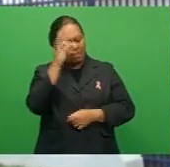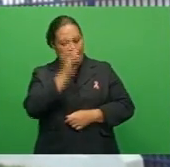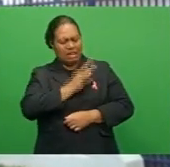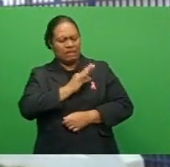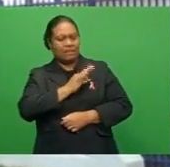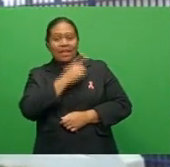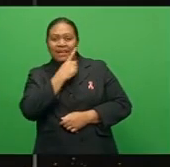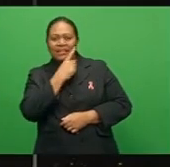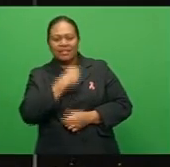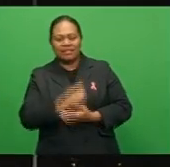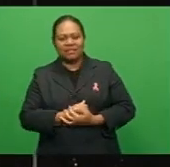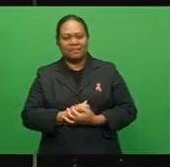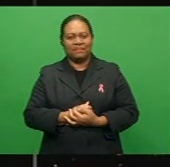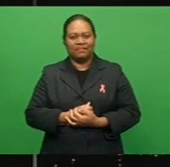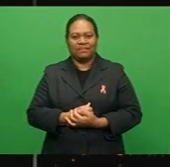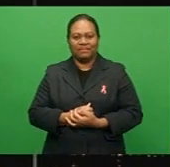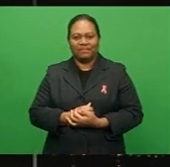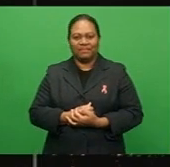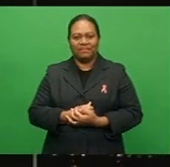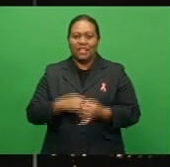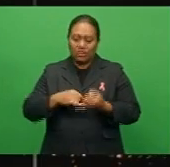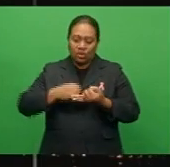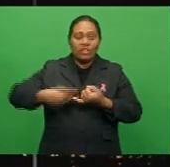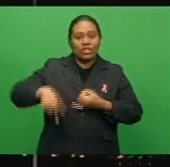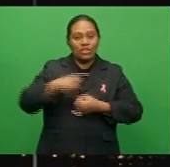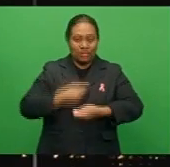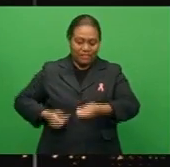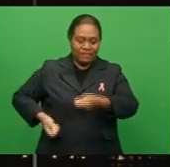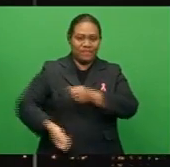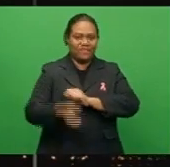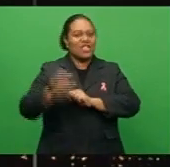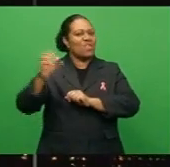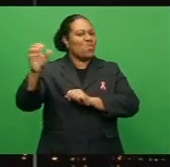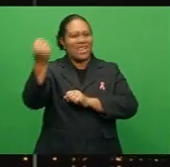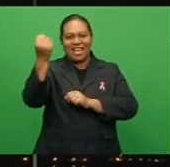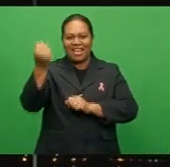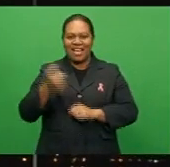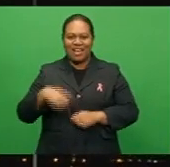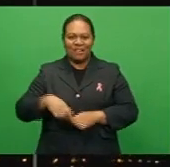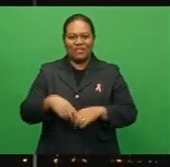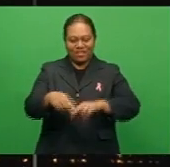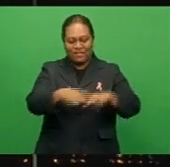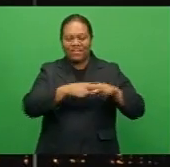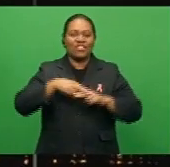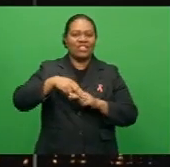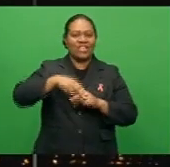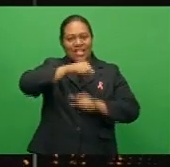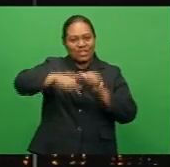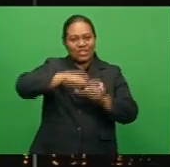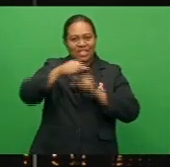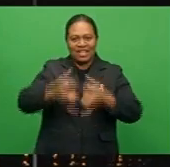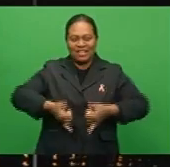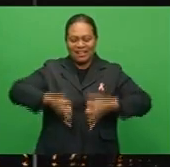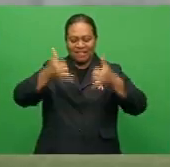teacher, motivating my students, reminding them that sports can also provide for them if they put their talent to good